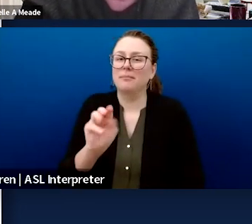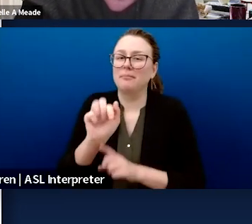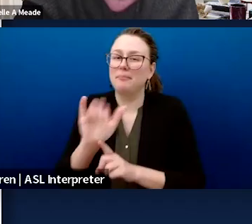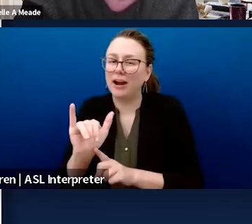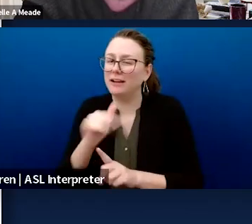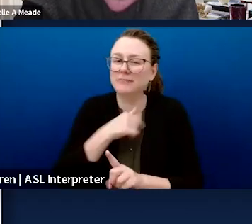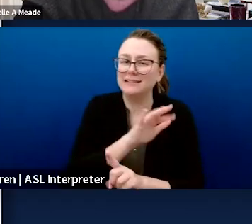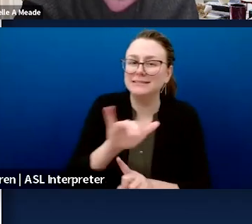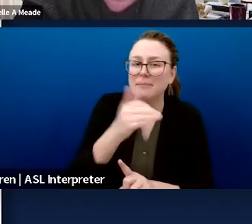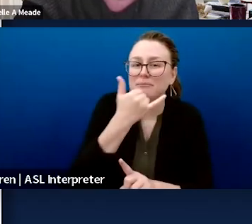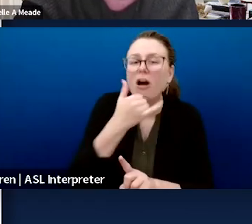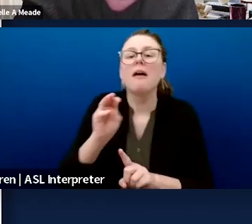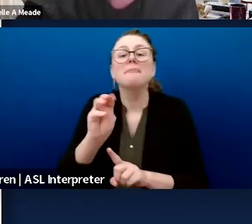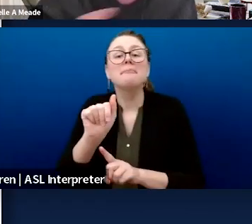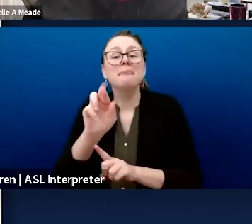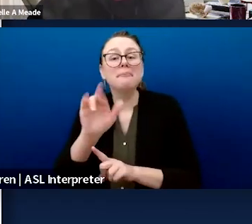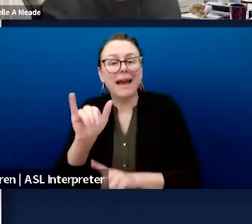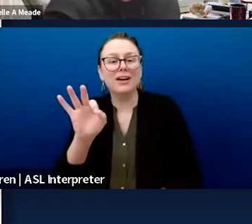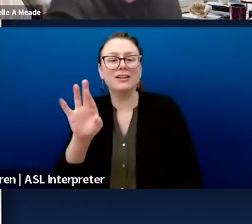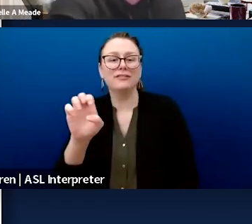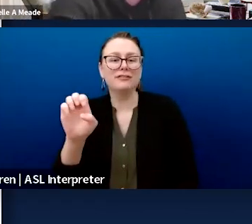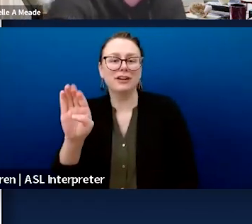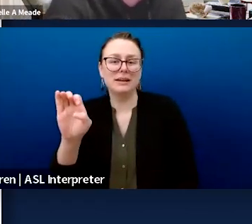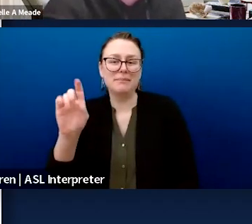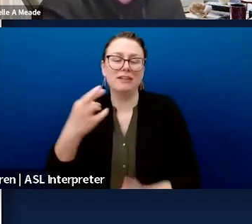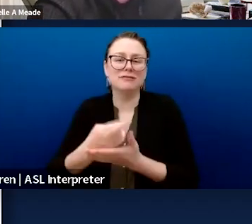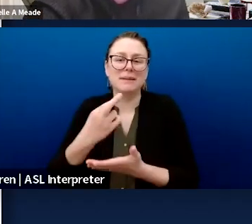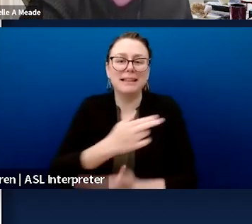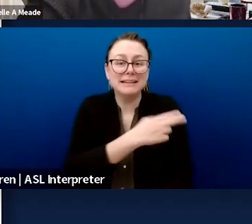Bed, Rehabilitation Hospital.